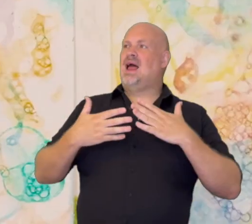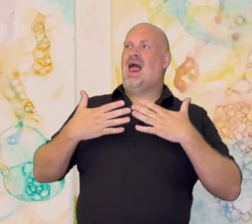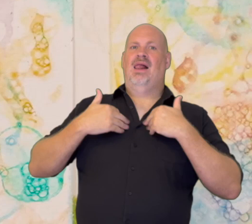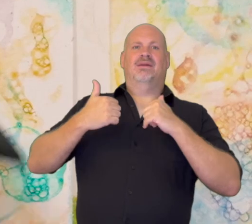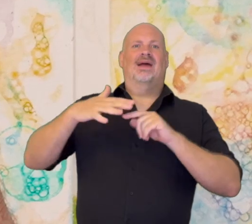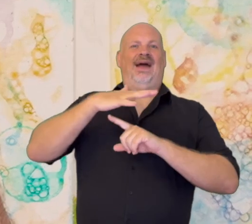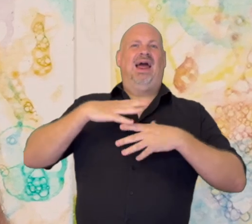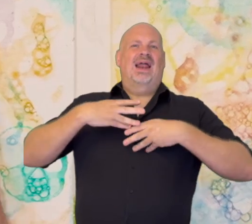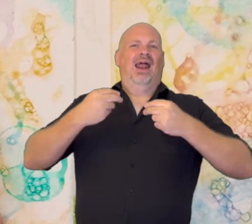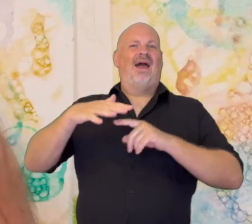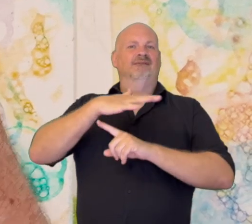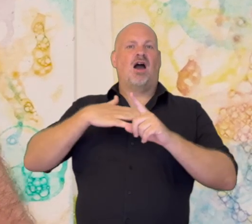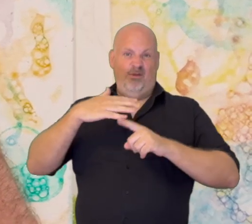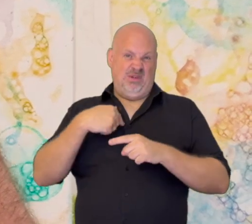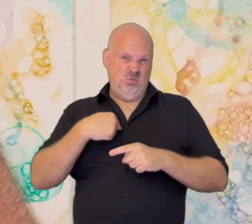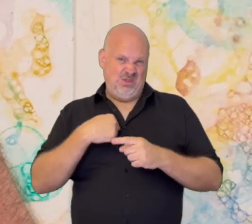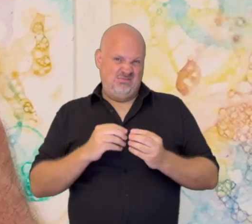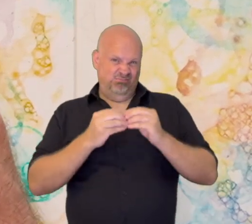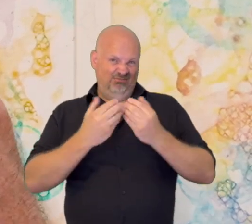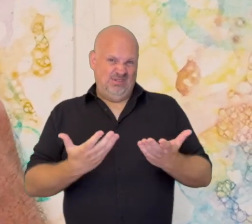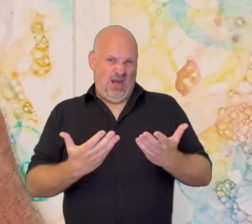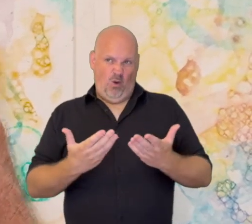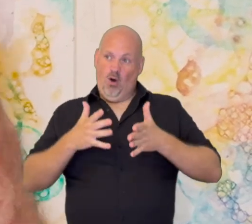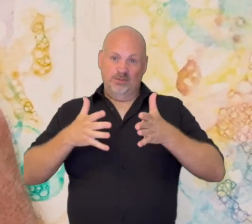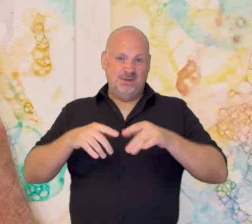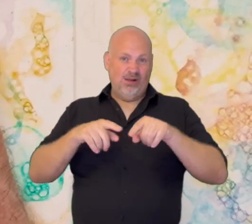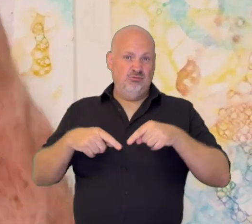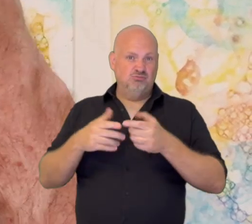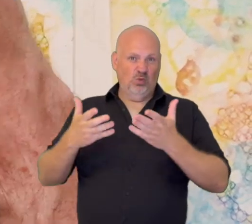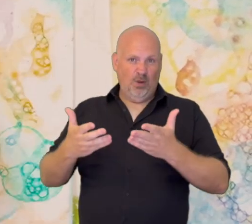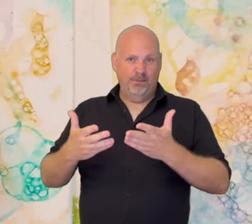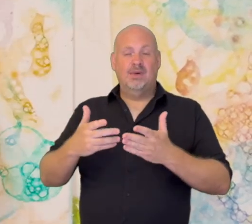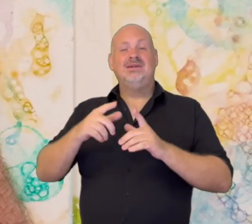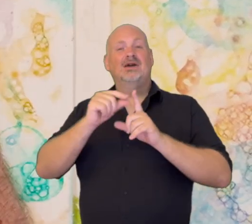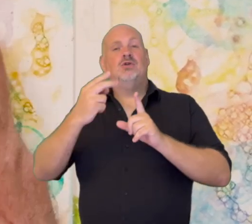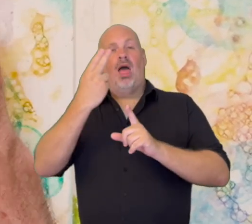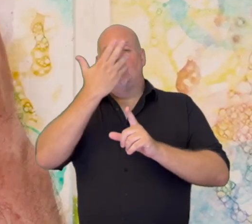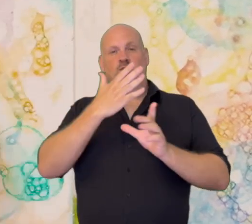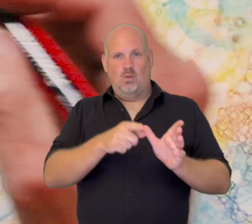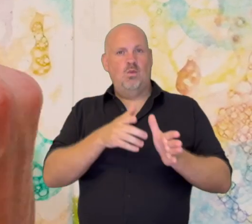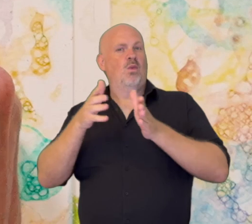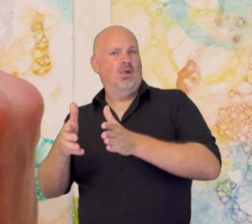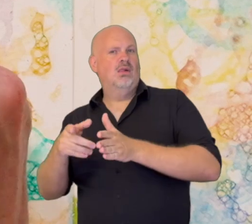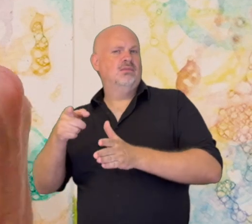that's kind of what we're doing here, what hospital rooms do outside of the digital art school.